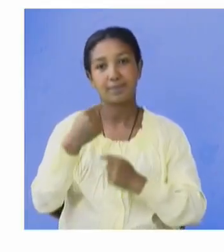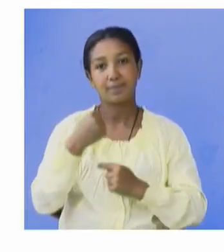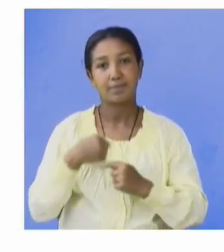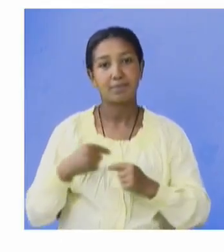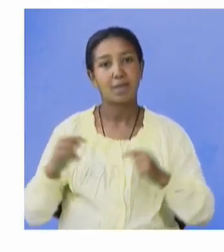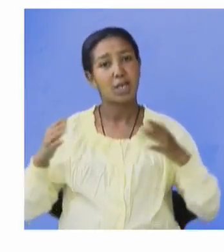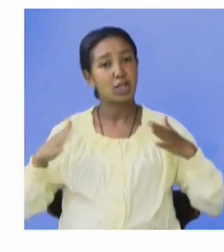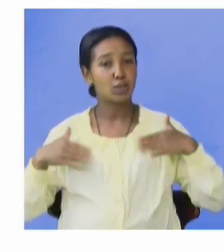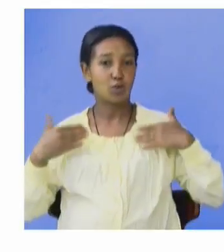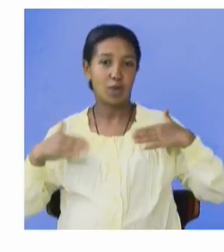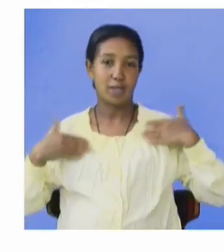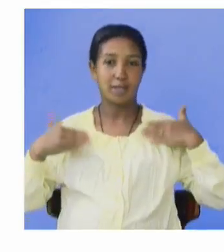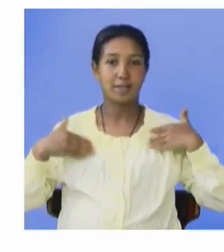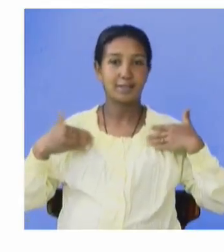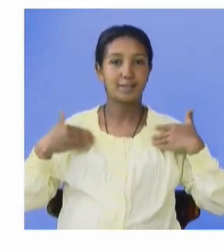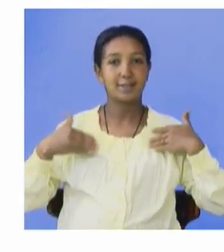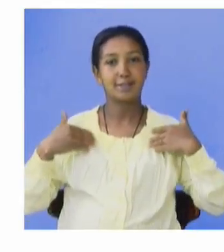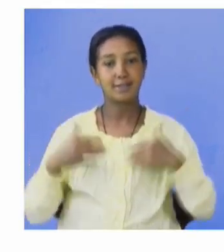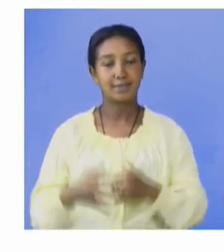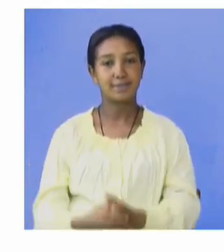enjoy,